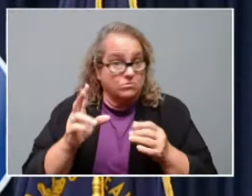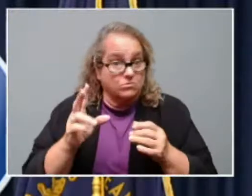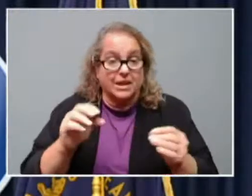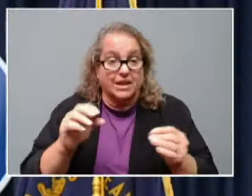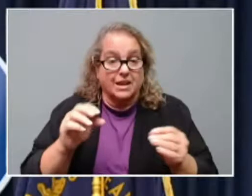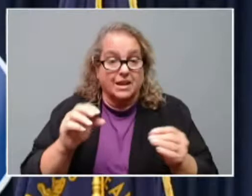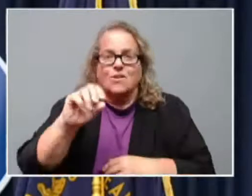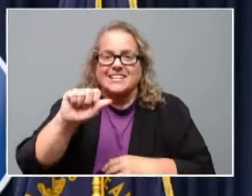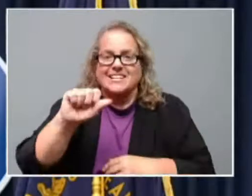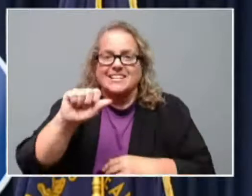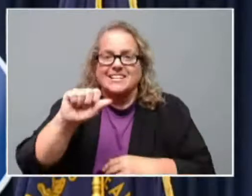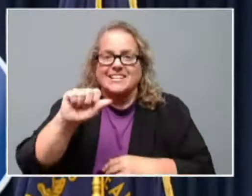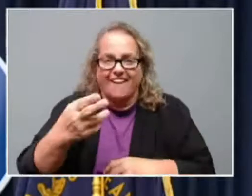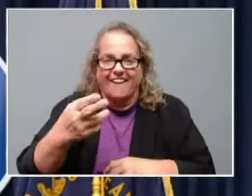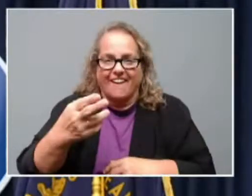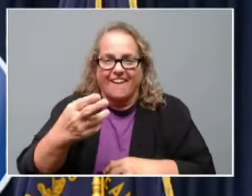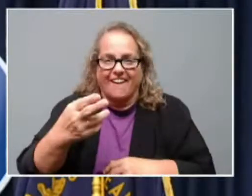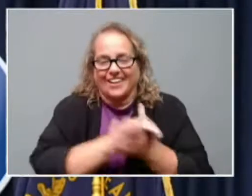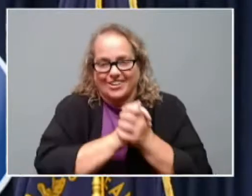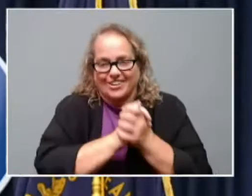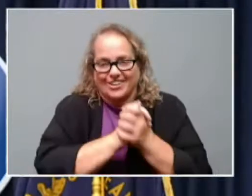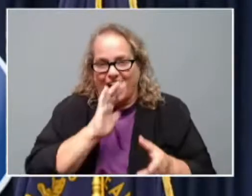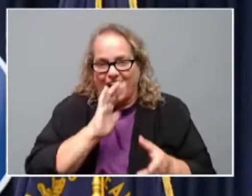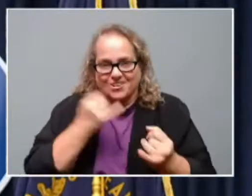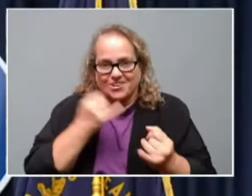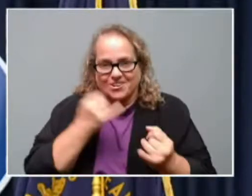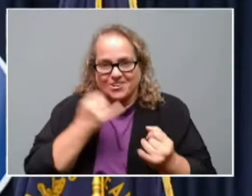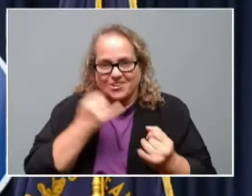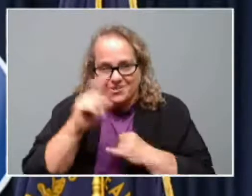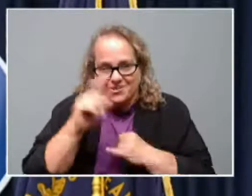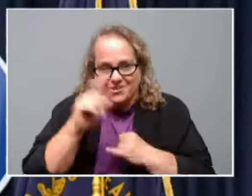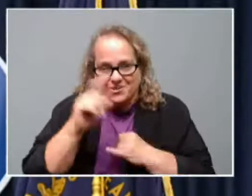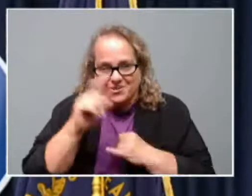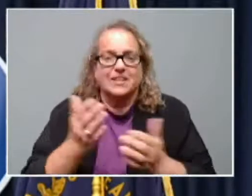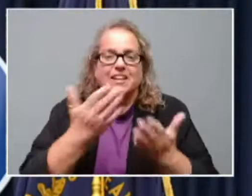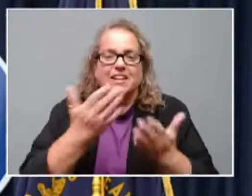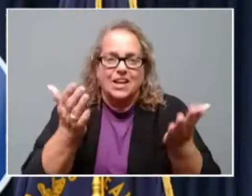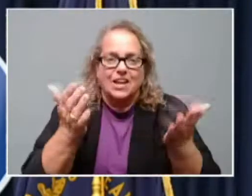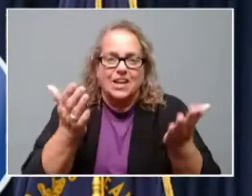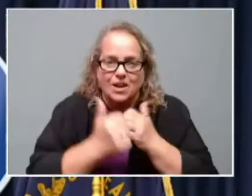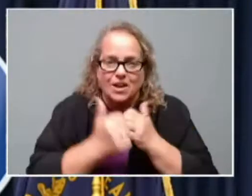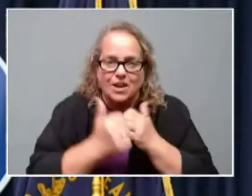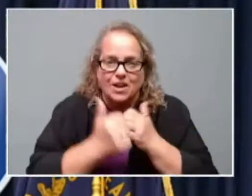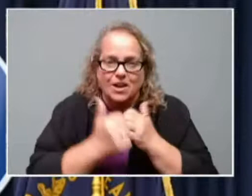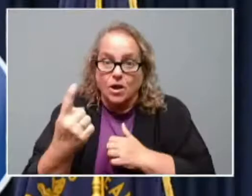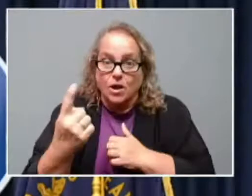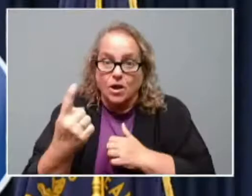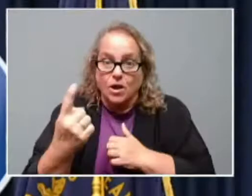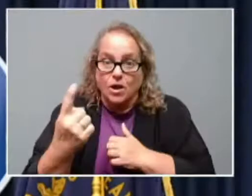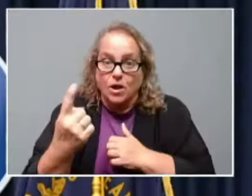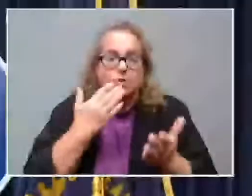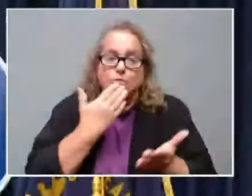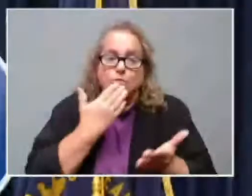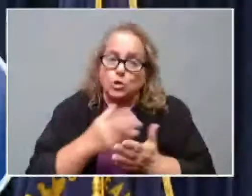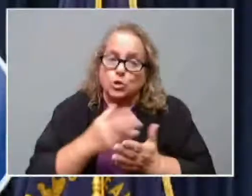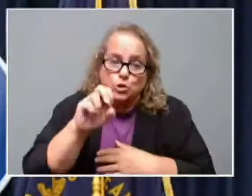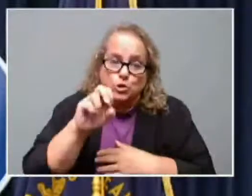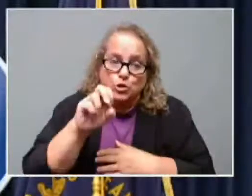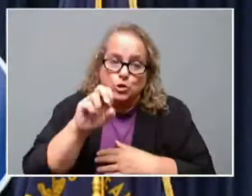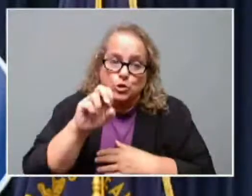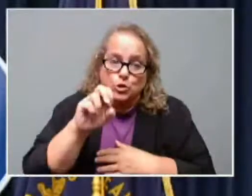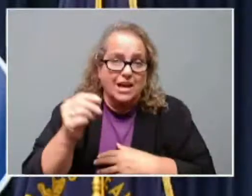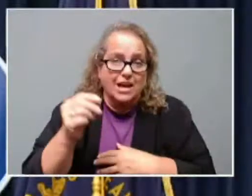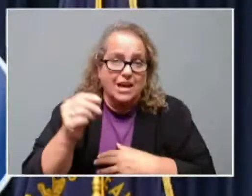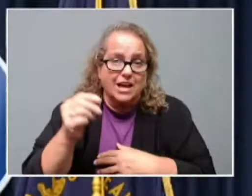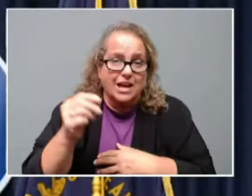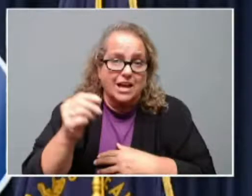congratulations. You had our final question. Thank you, everybody. A lot of good news out there, and really even on the COVID front,